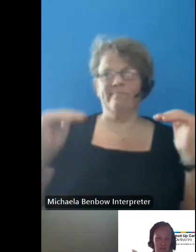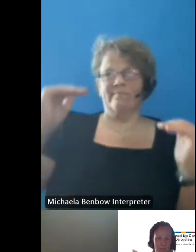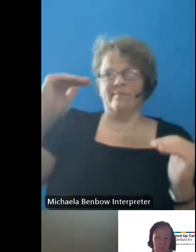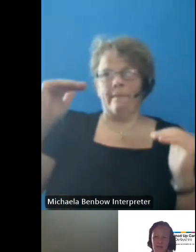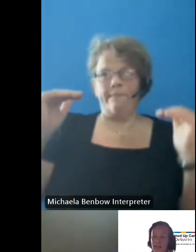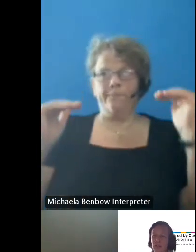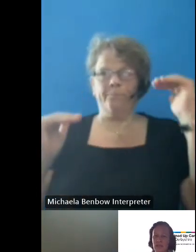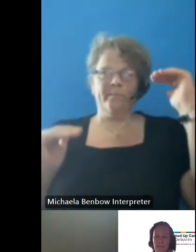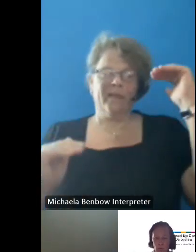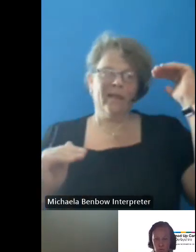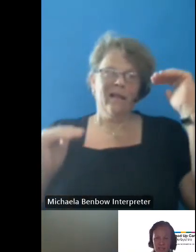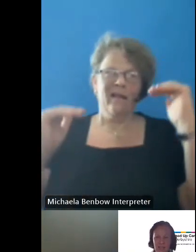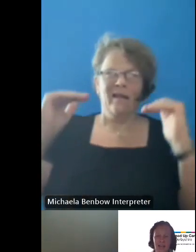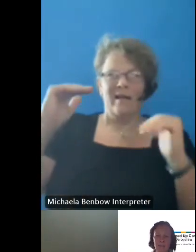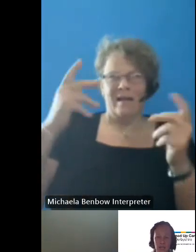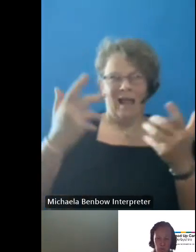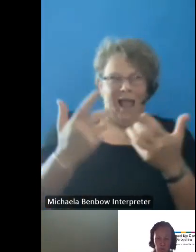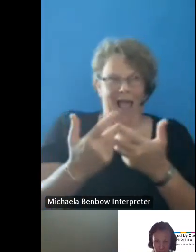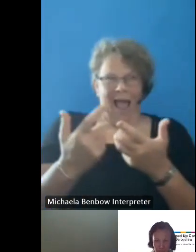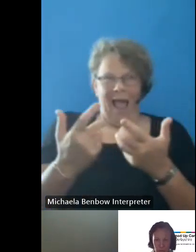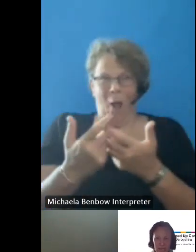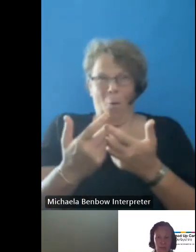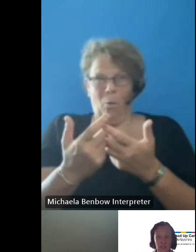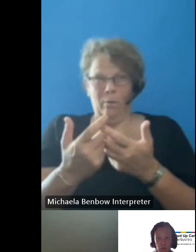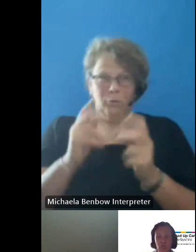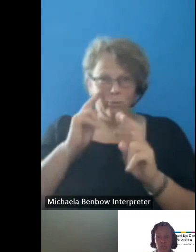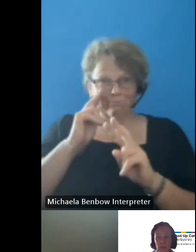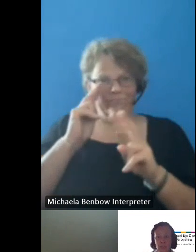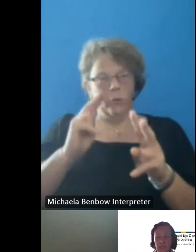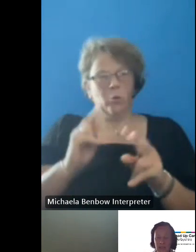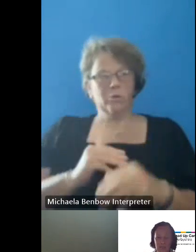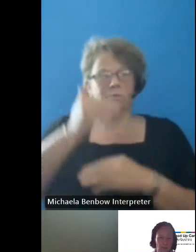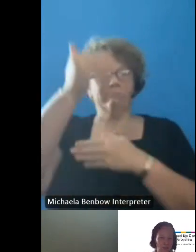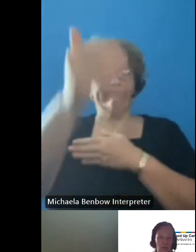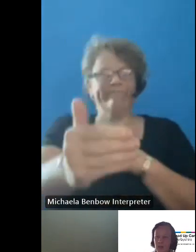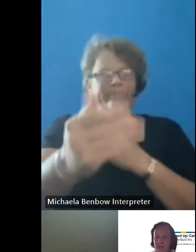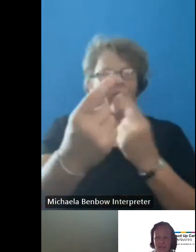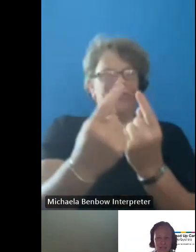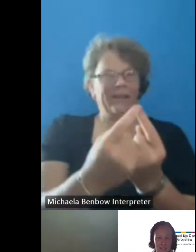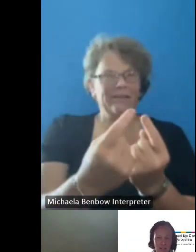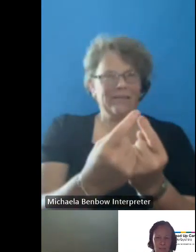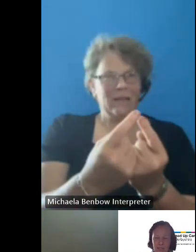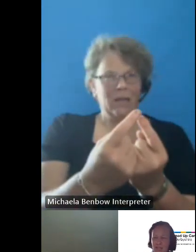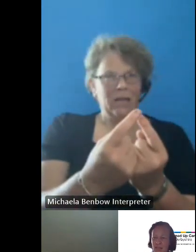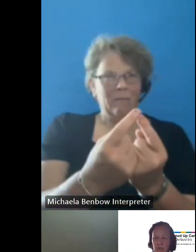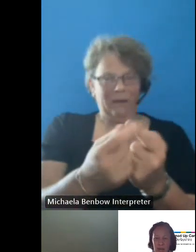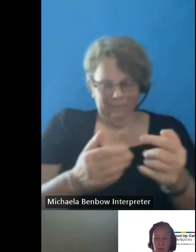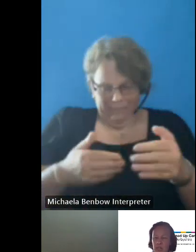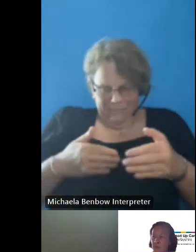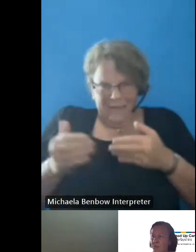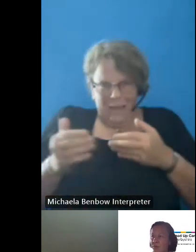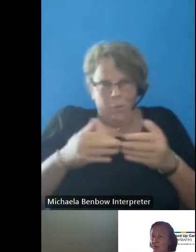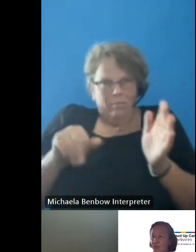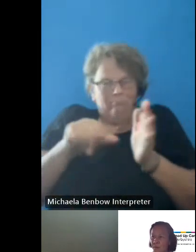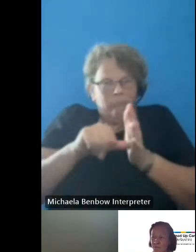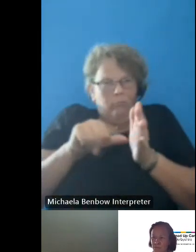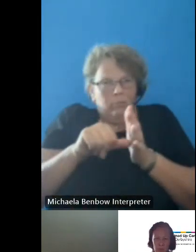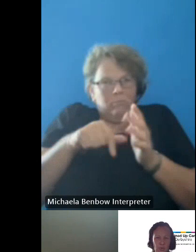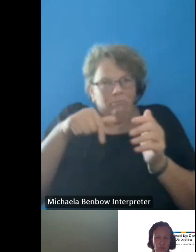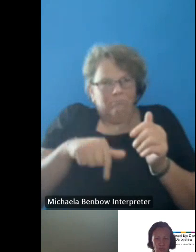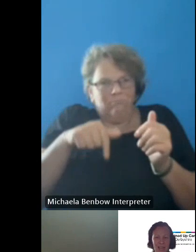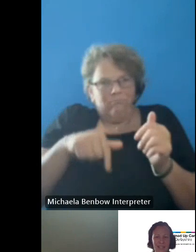the upstream stuff and how do we get more into that and make sure what we're doing now is contributing to that for years to come and seeing those outcomes